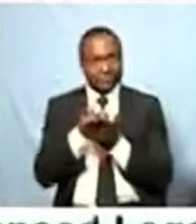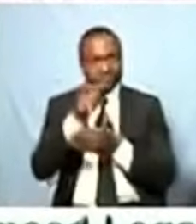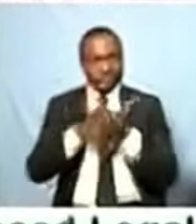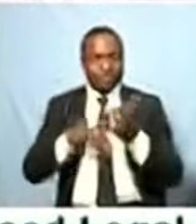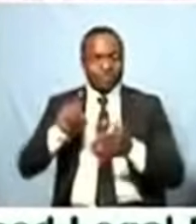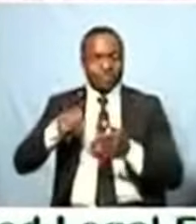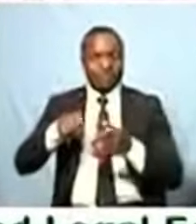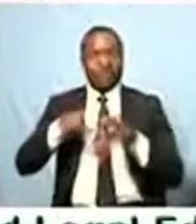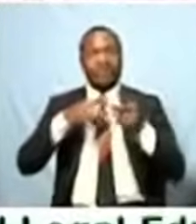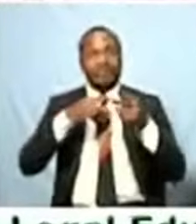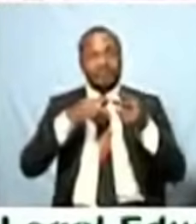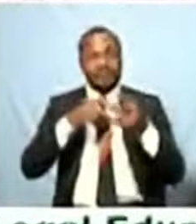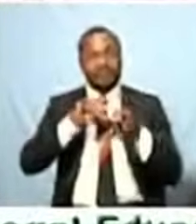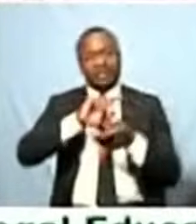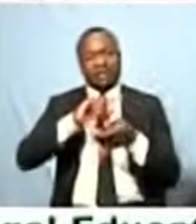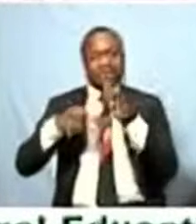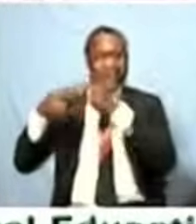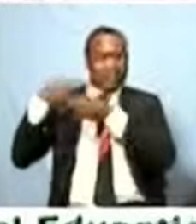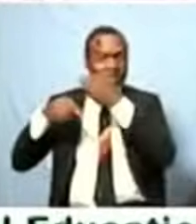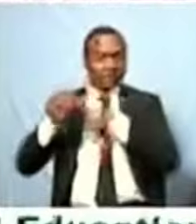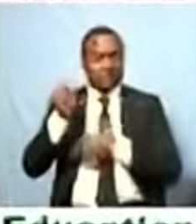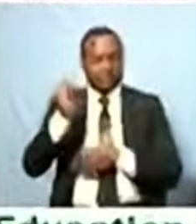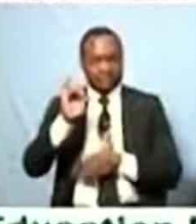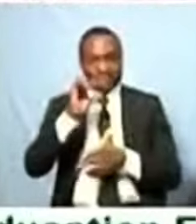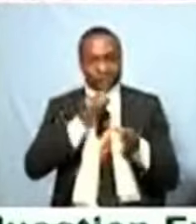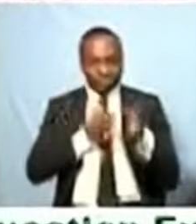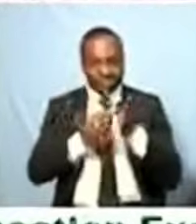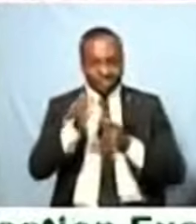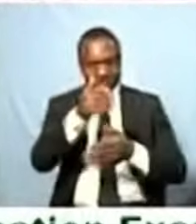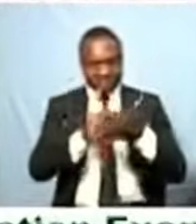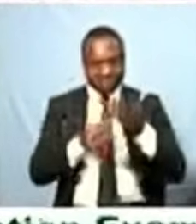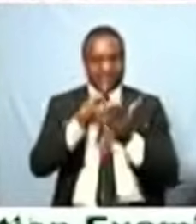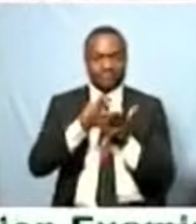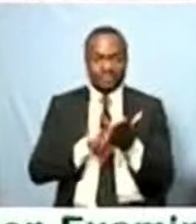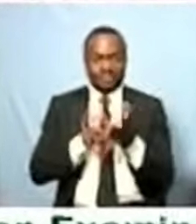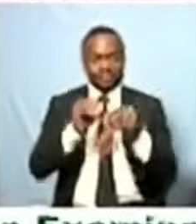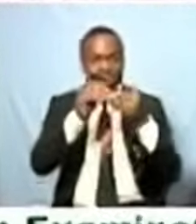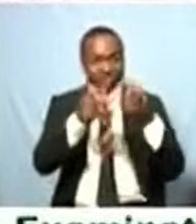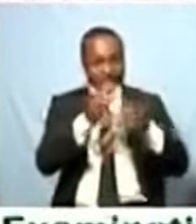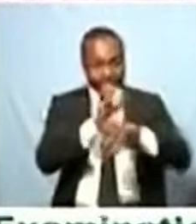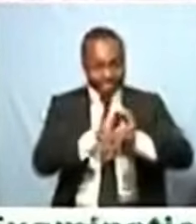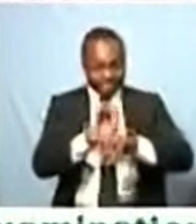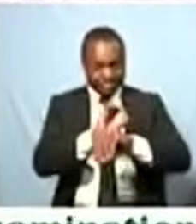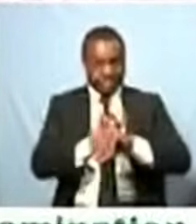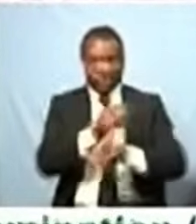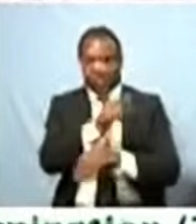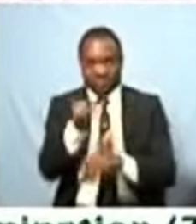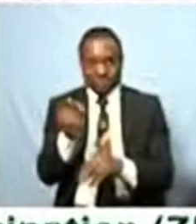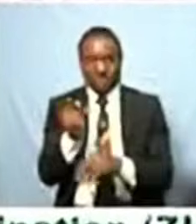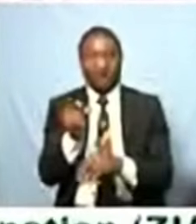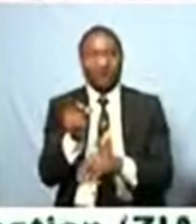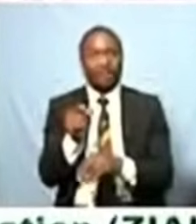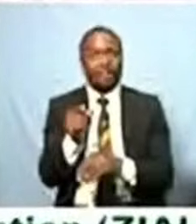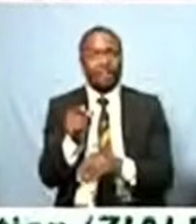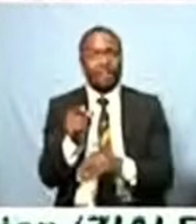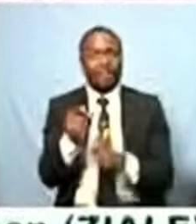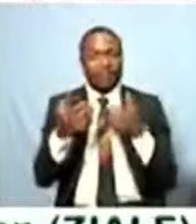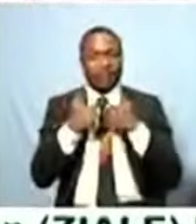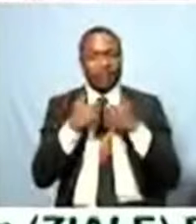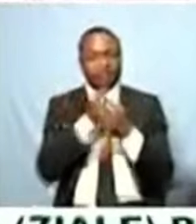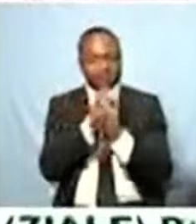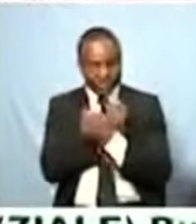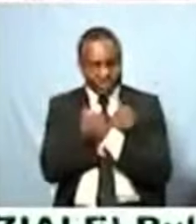is a revision to the SI that stipulates these rules, so that we give an opportunity to those that have the